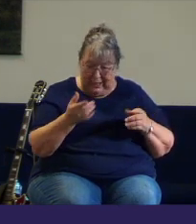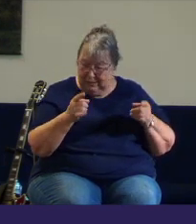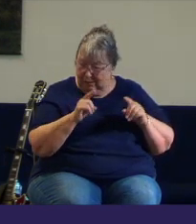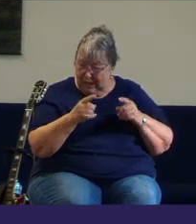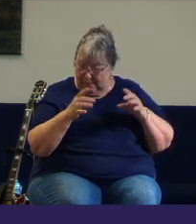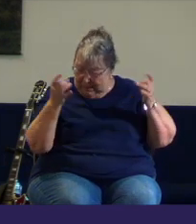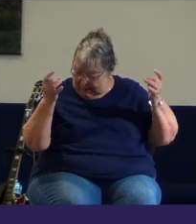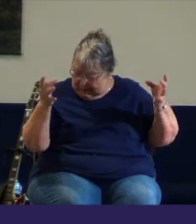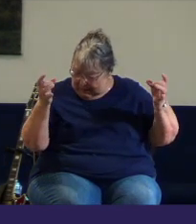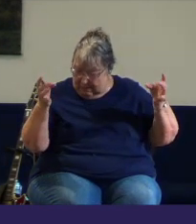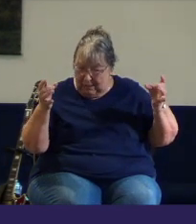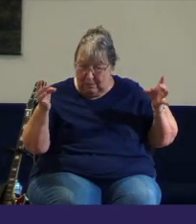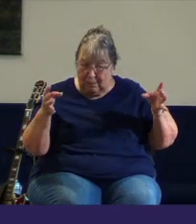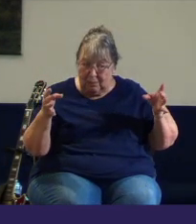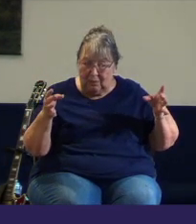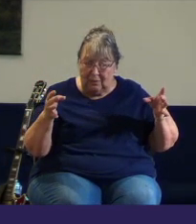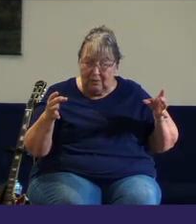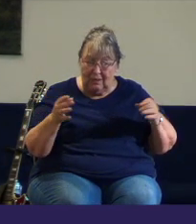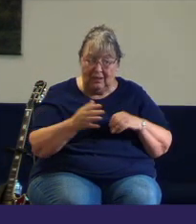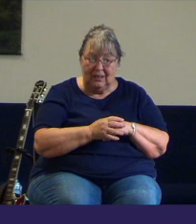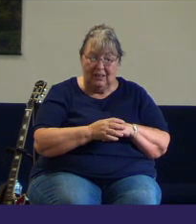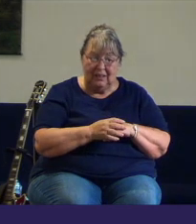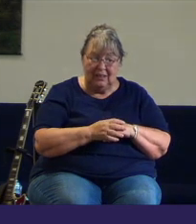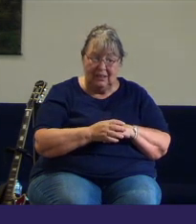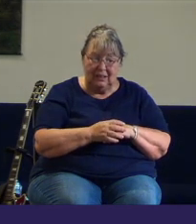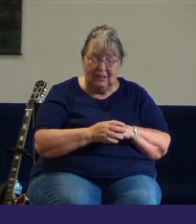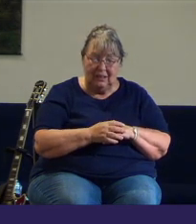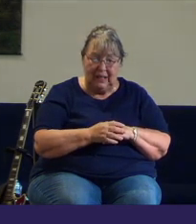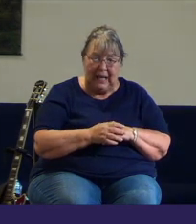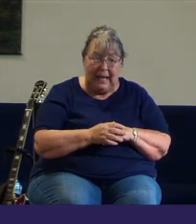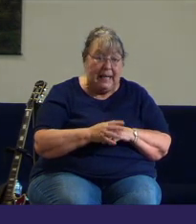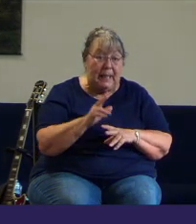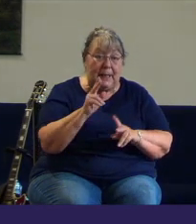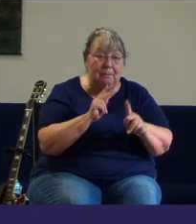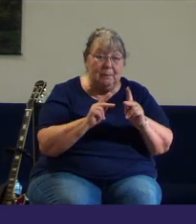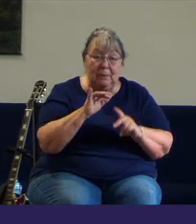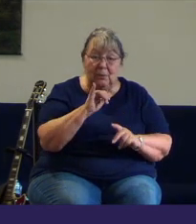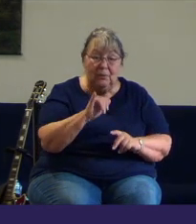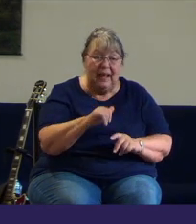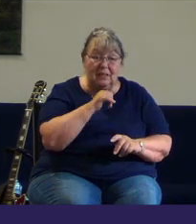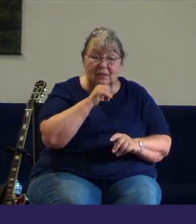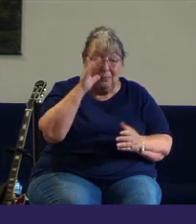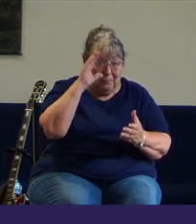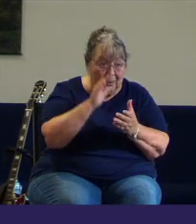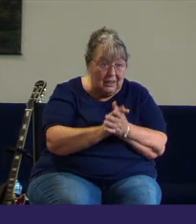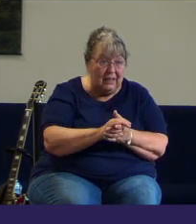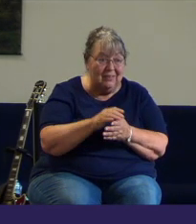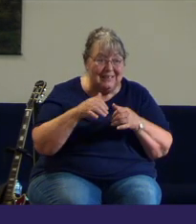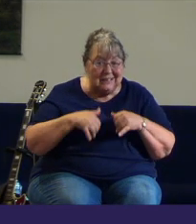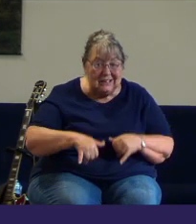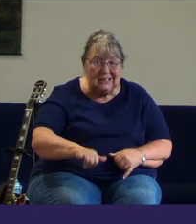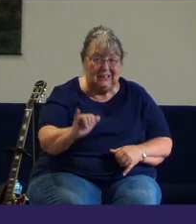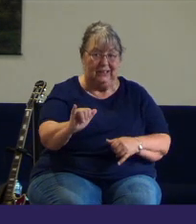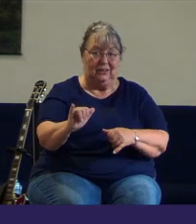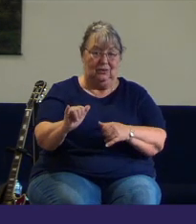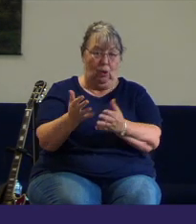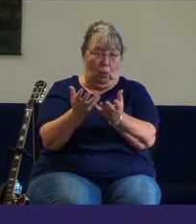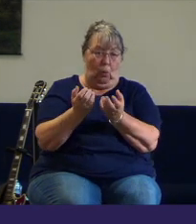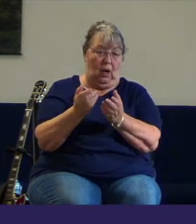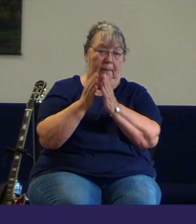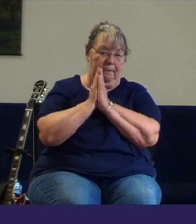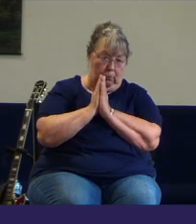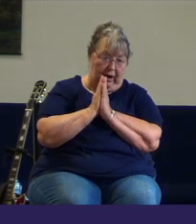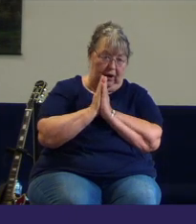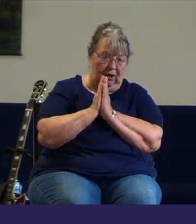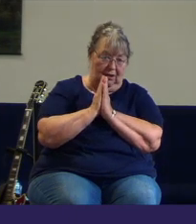that? Anything to fix this mess in my life. And so we all have a story. You